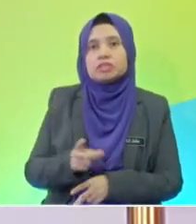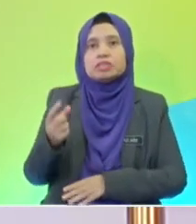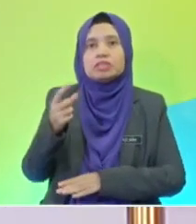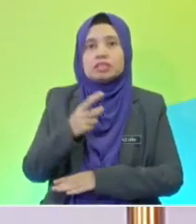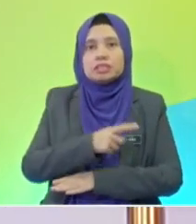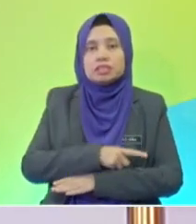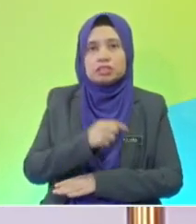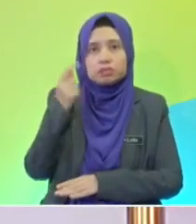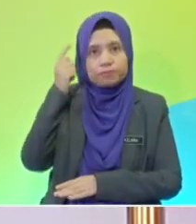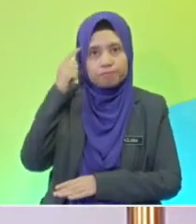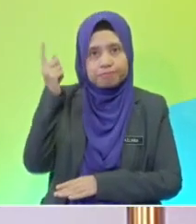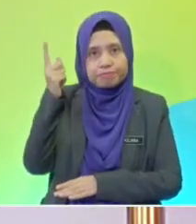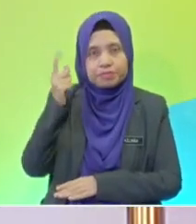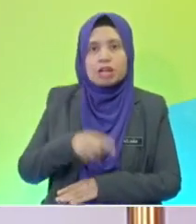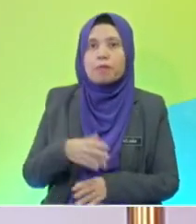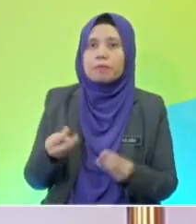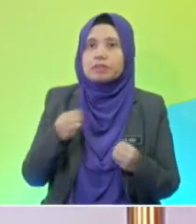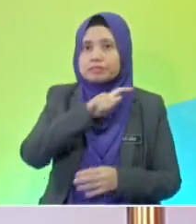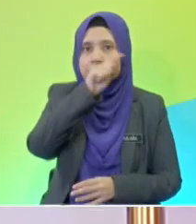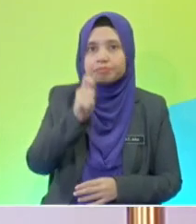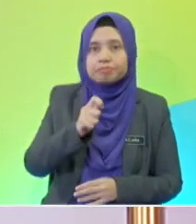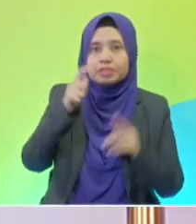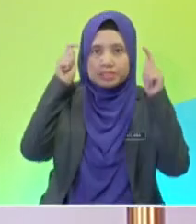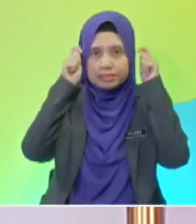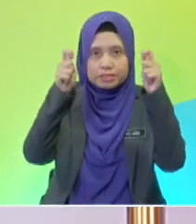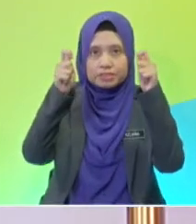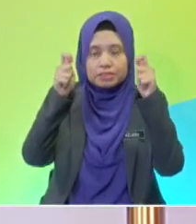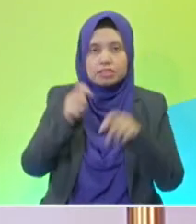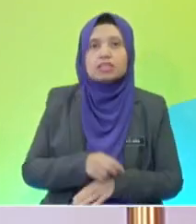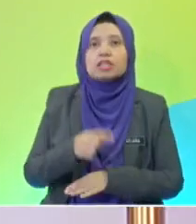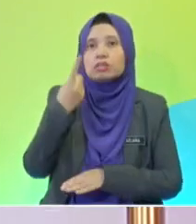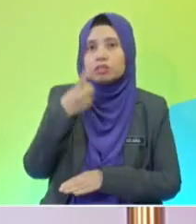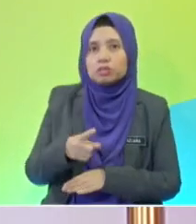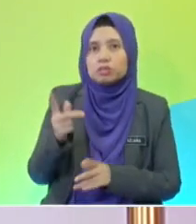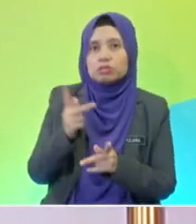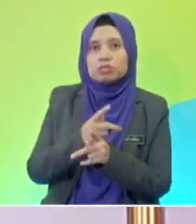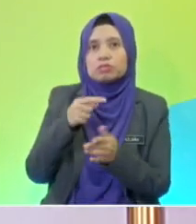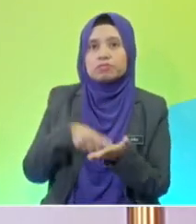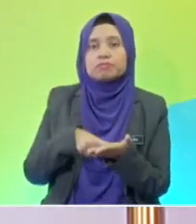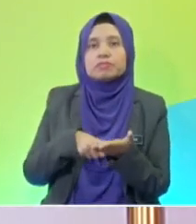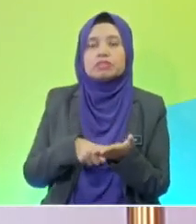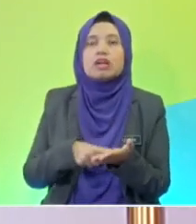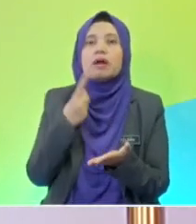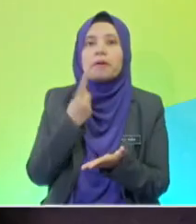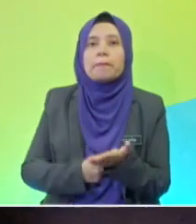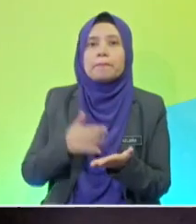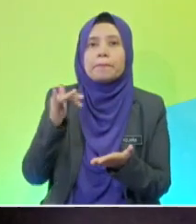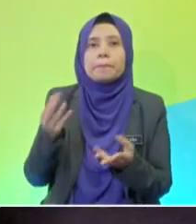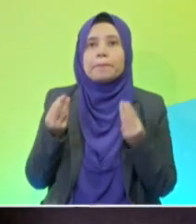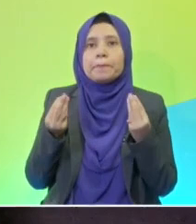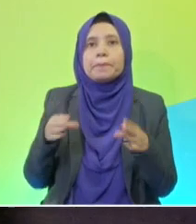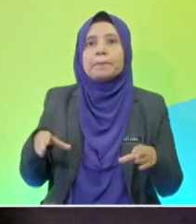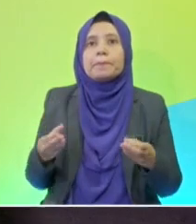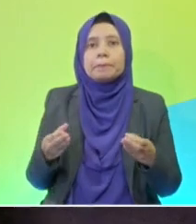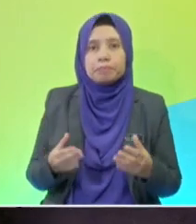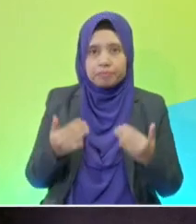I'm thinking about that. So let's ask Teacher M. So teacher, please tell us for this segment, what are we going to do? Okay, for this